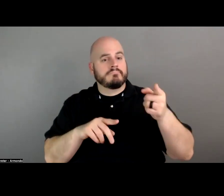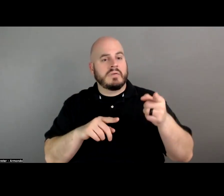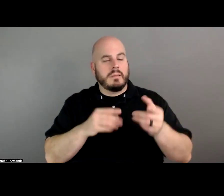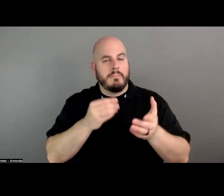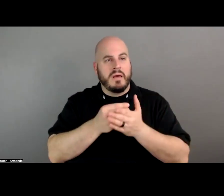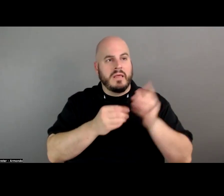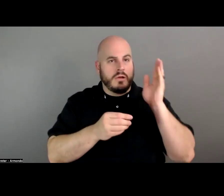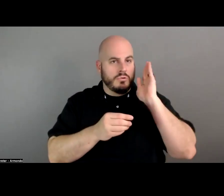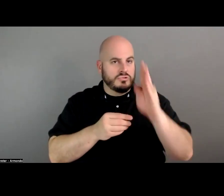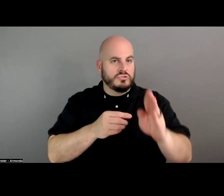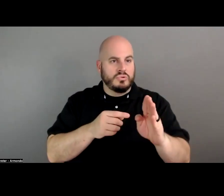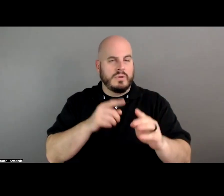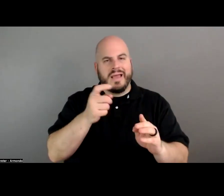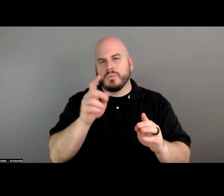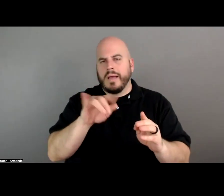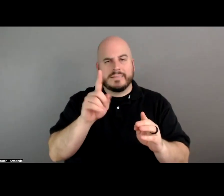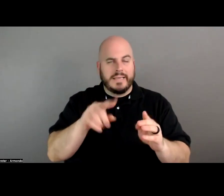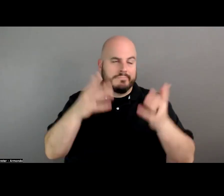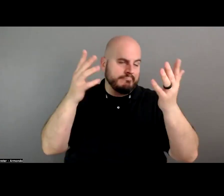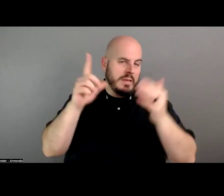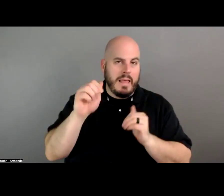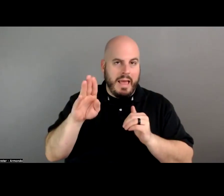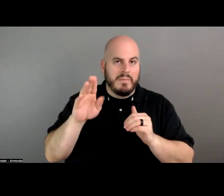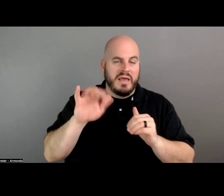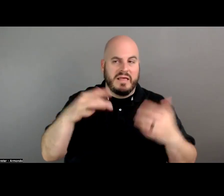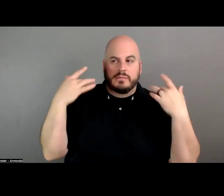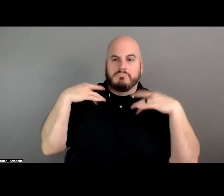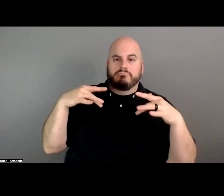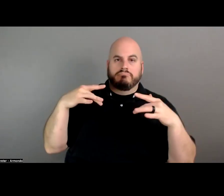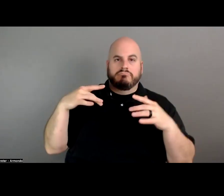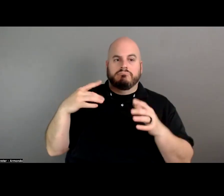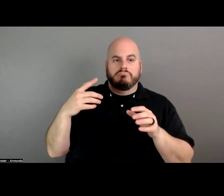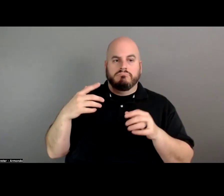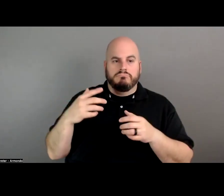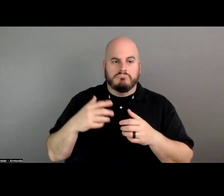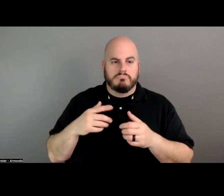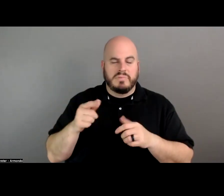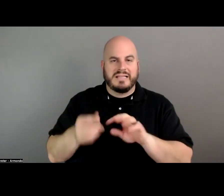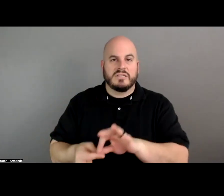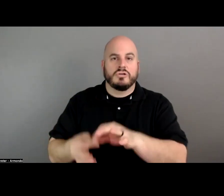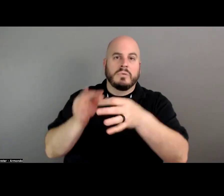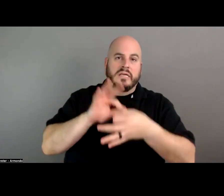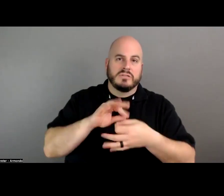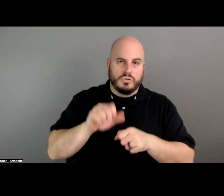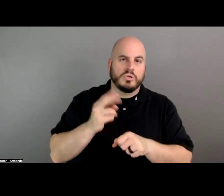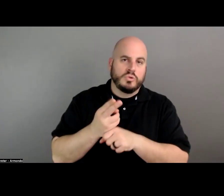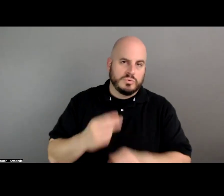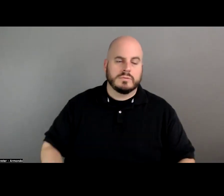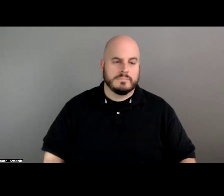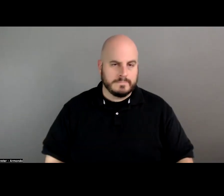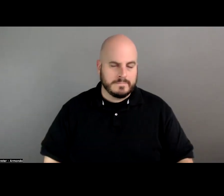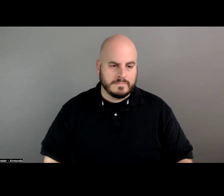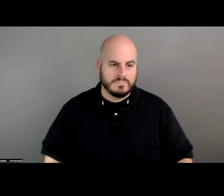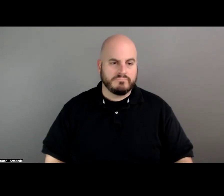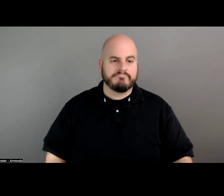to XYZ laboratory, and that's getting them off the hook. And that is an interpretation you can go with.